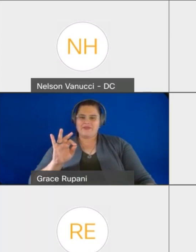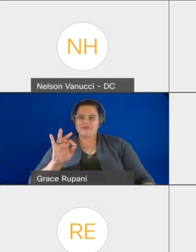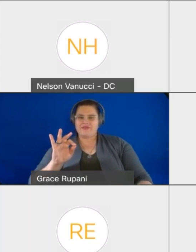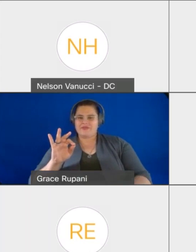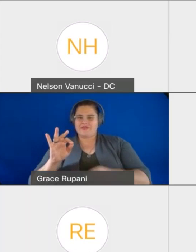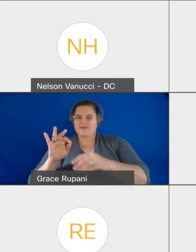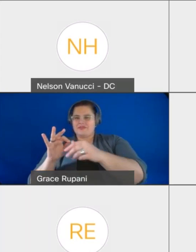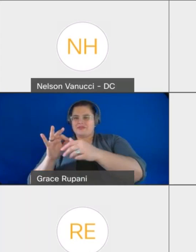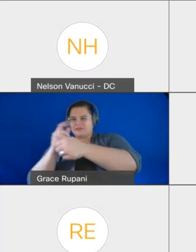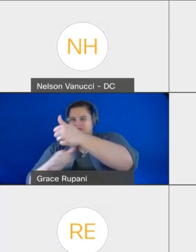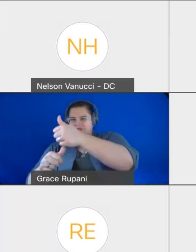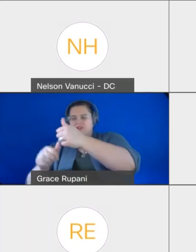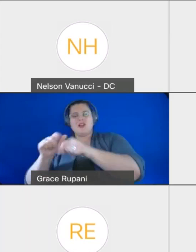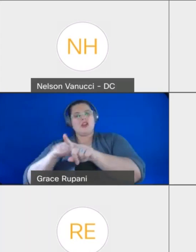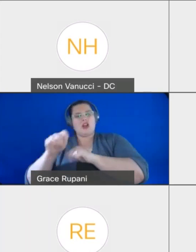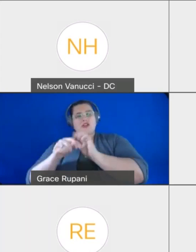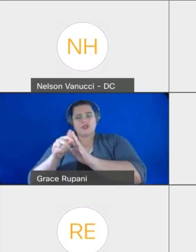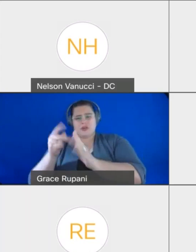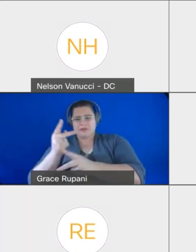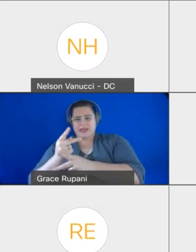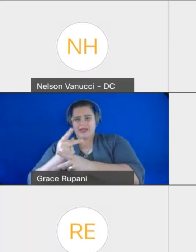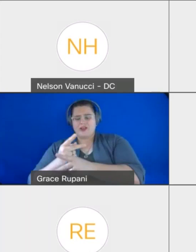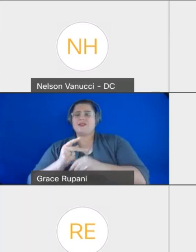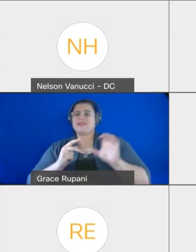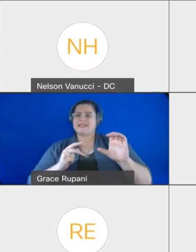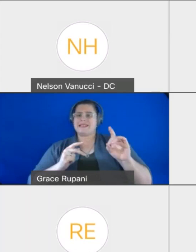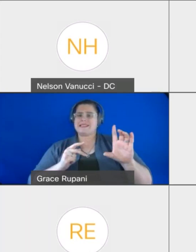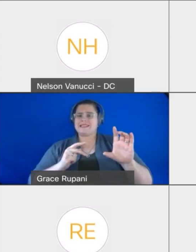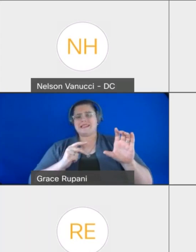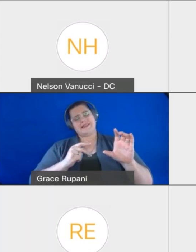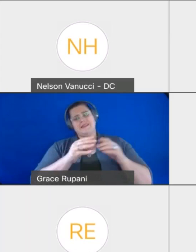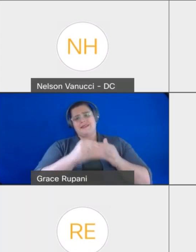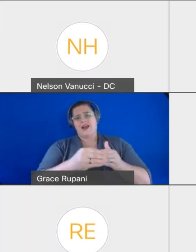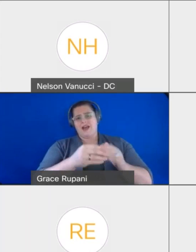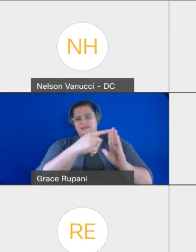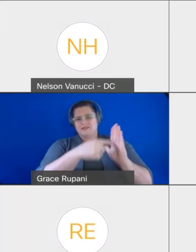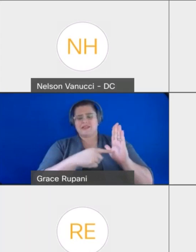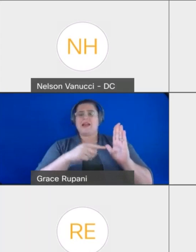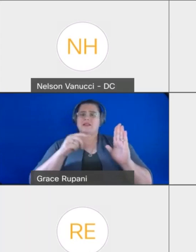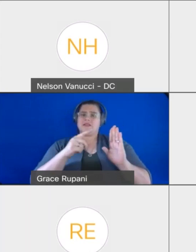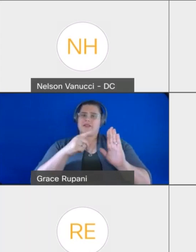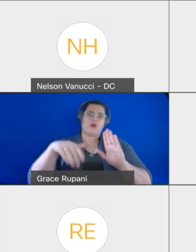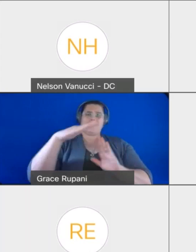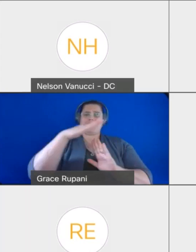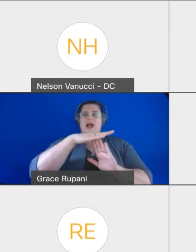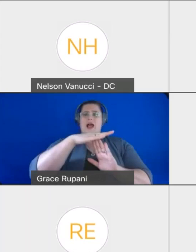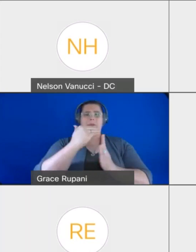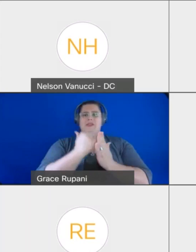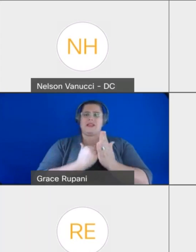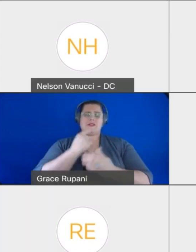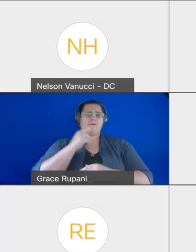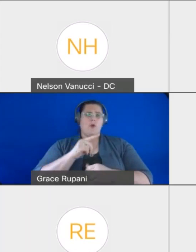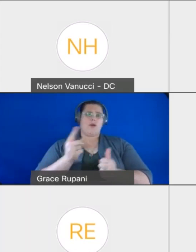receive vaccines according to current CDC guidance? What about